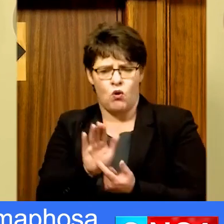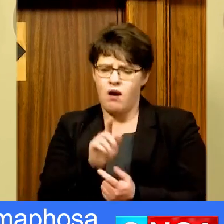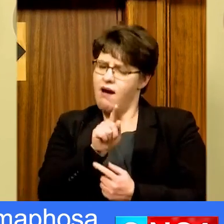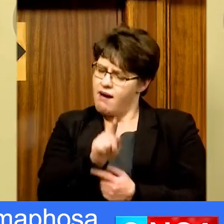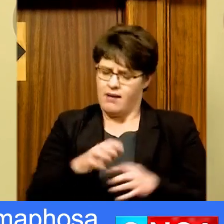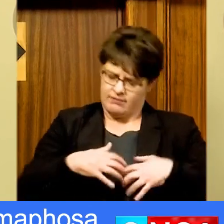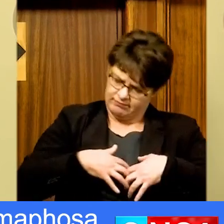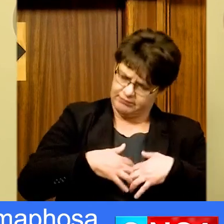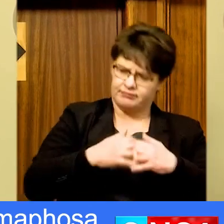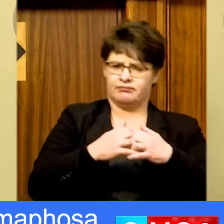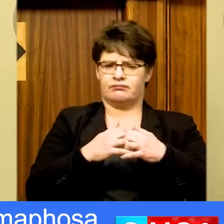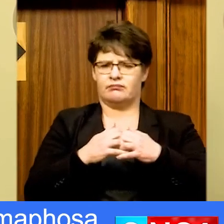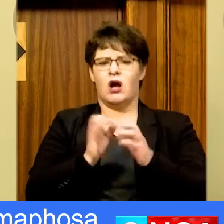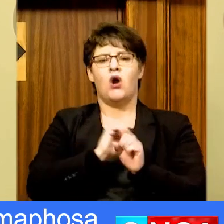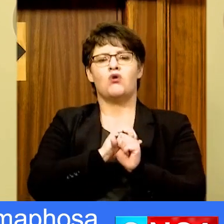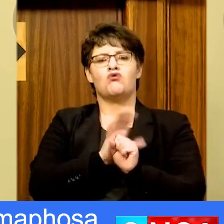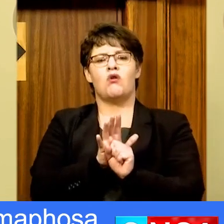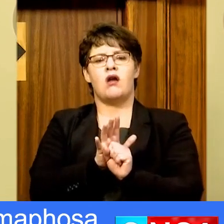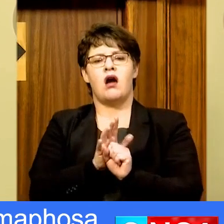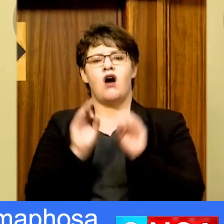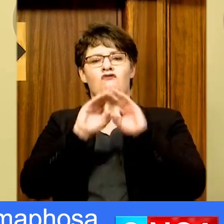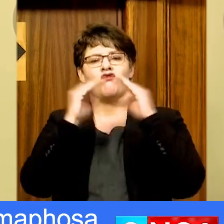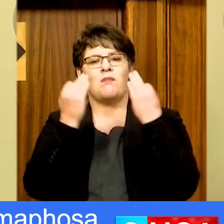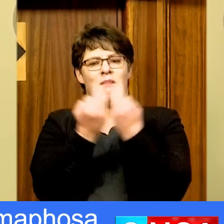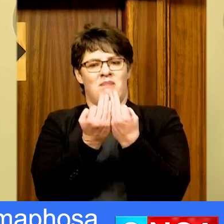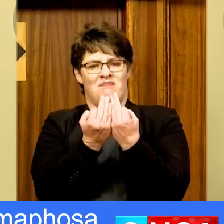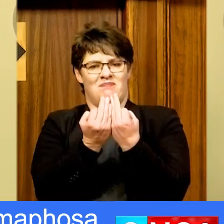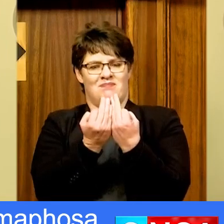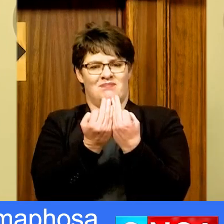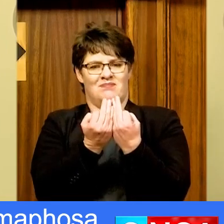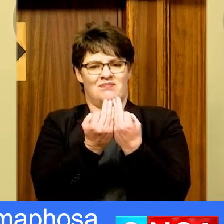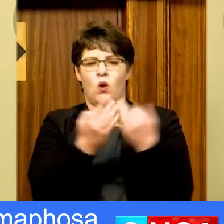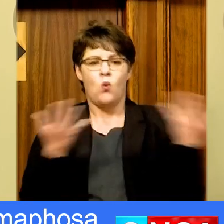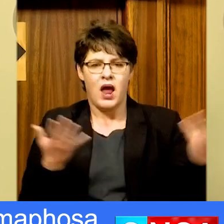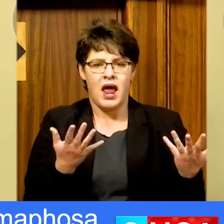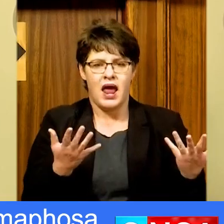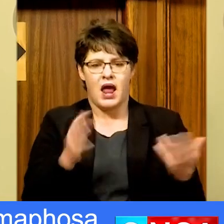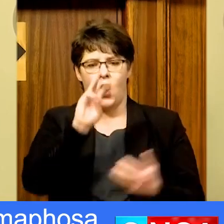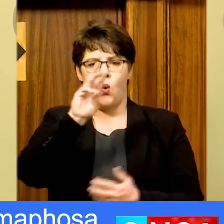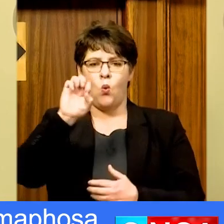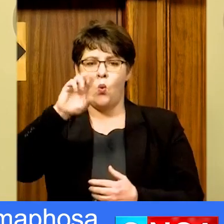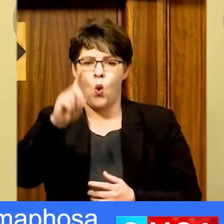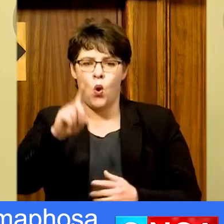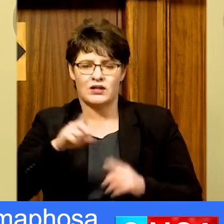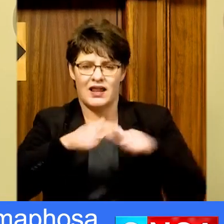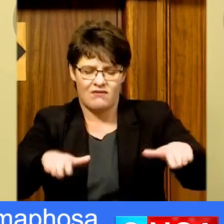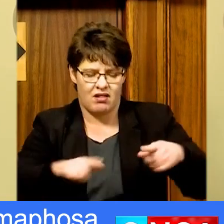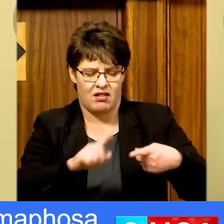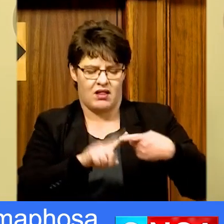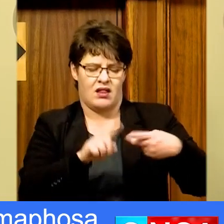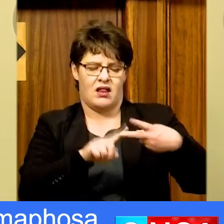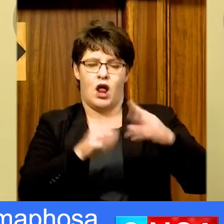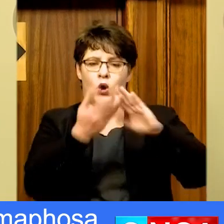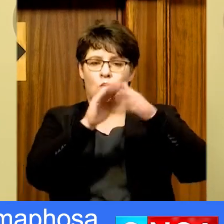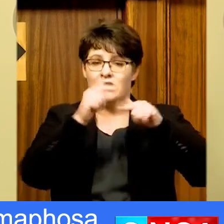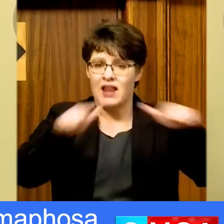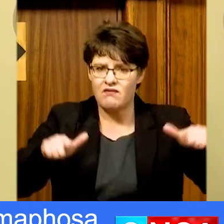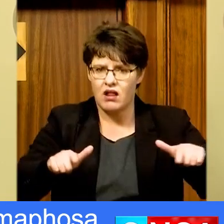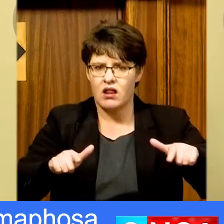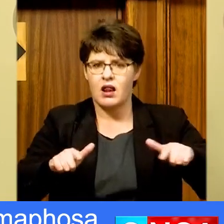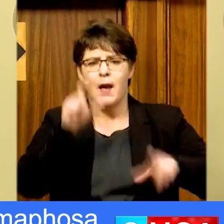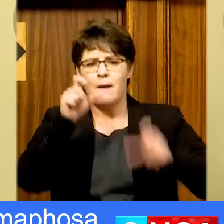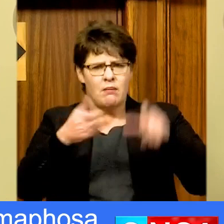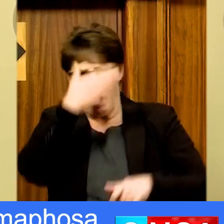set up coronavirus forums at ward level, at community level, to get